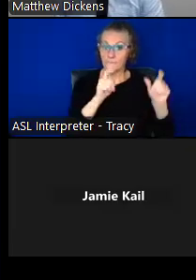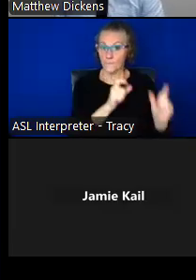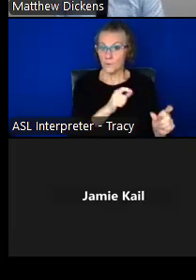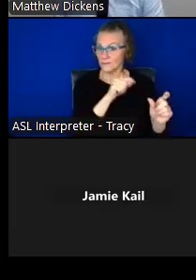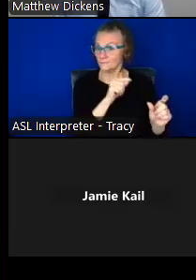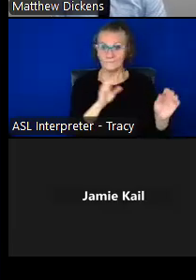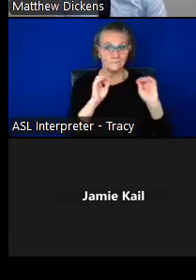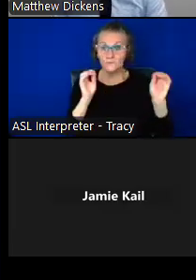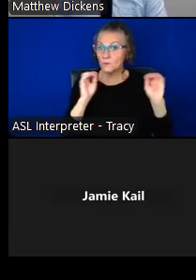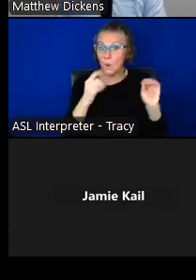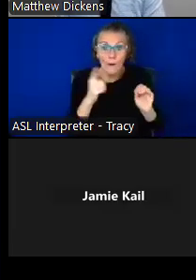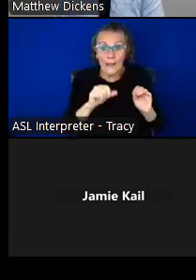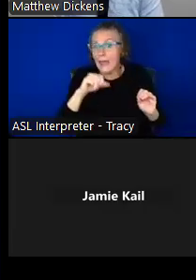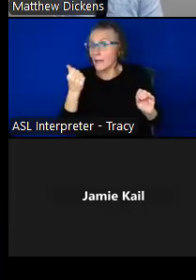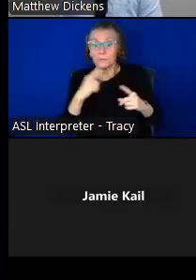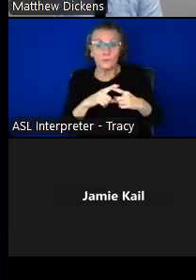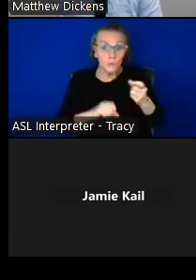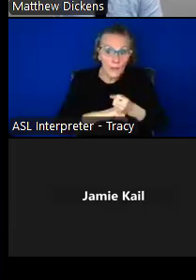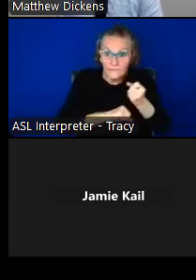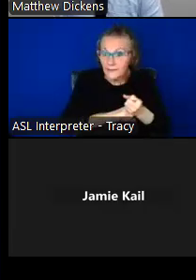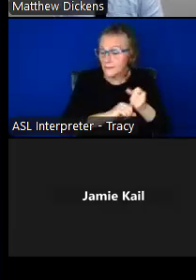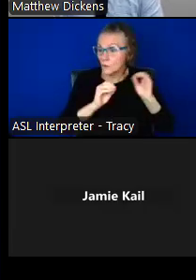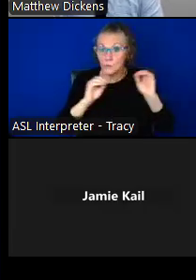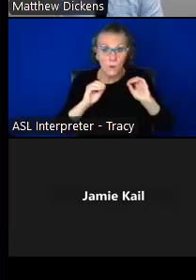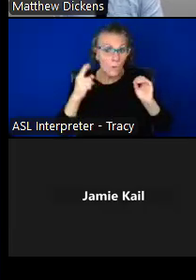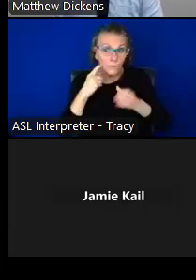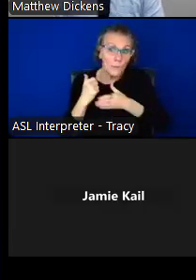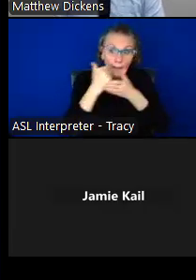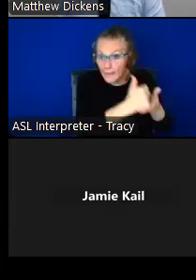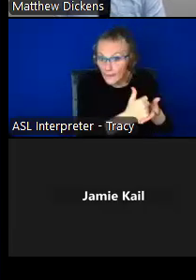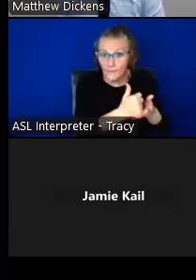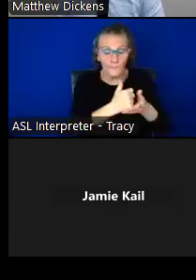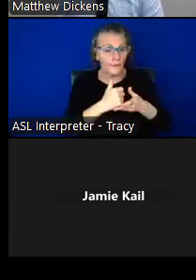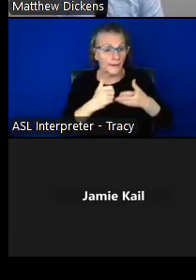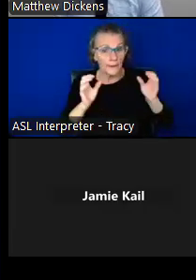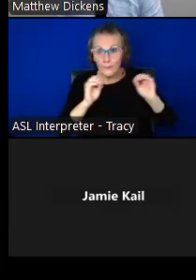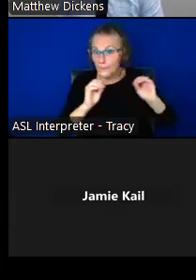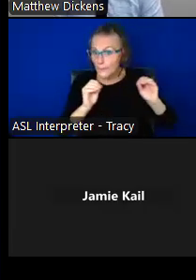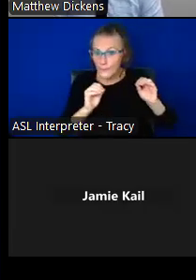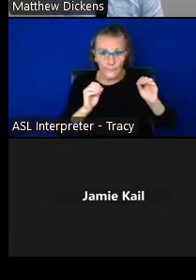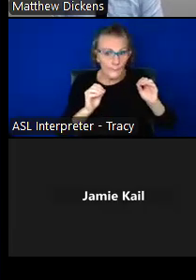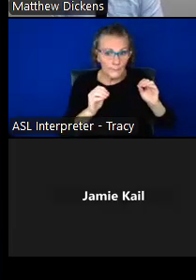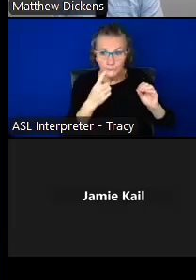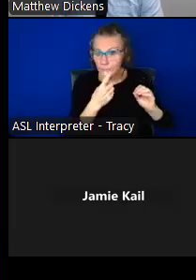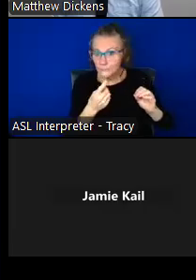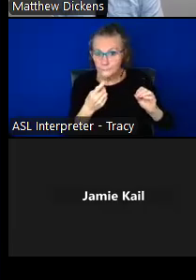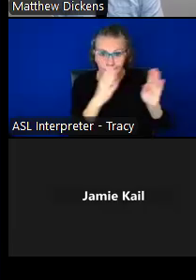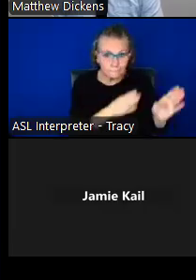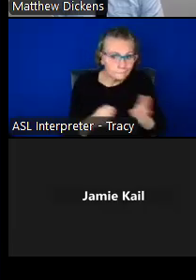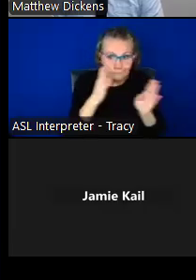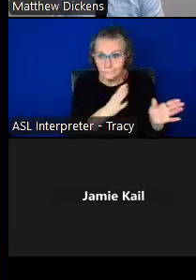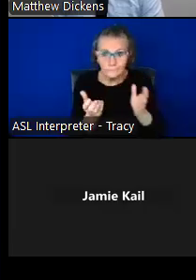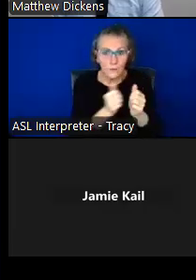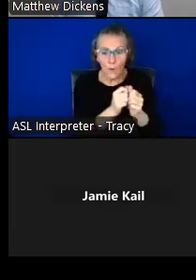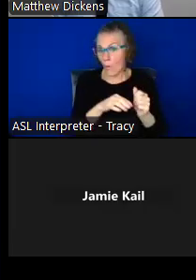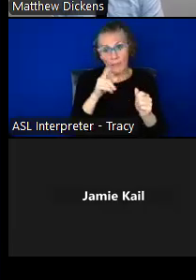has nobody else to advocate for them, has nobody else to help in their um, plan of service, or who just flat